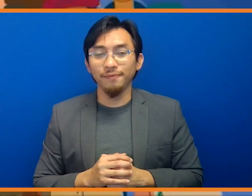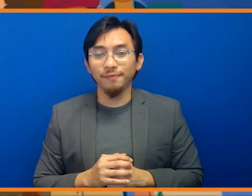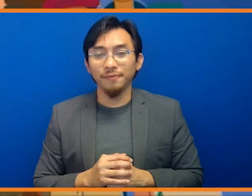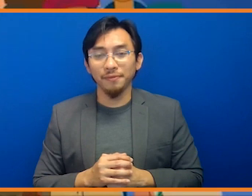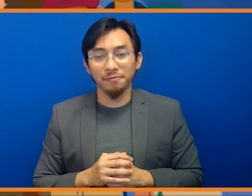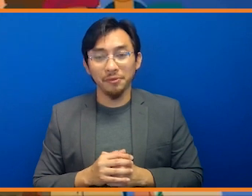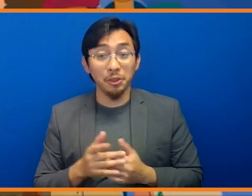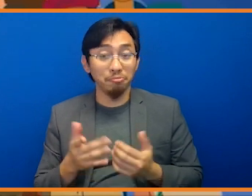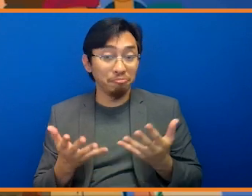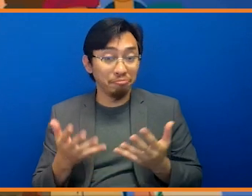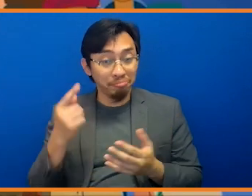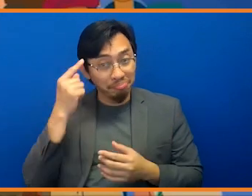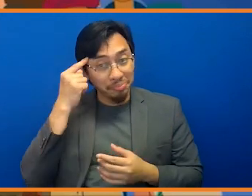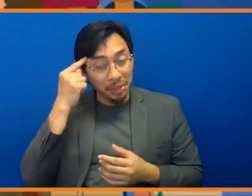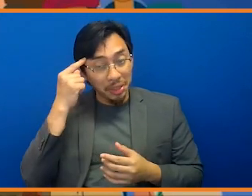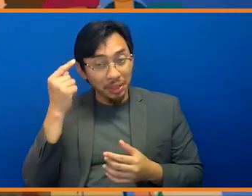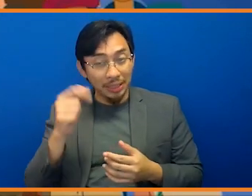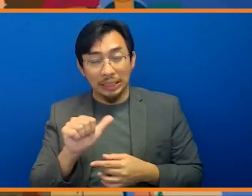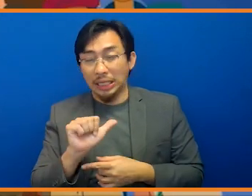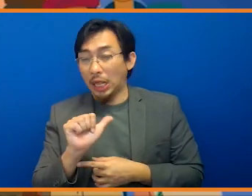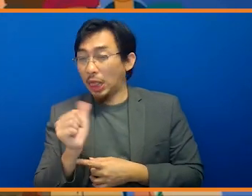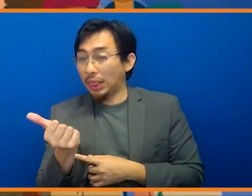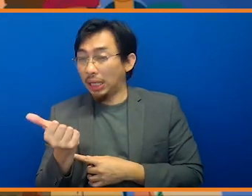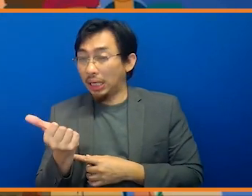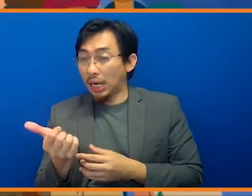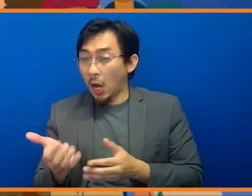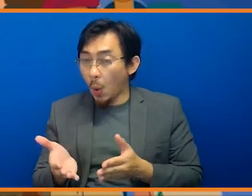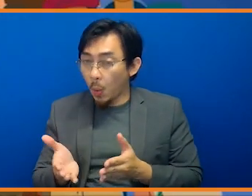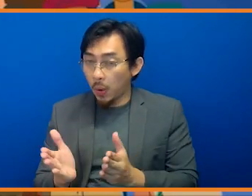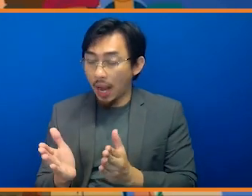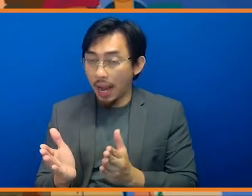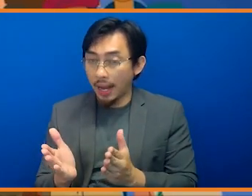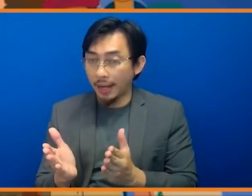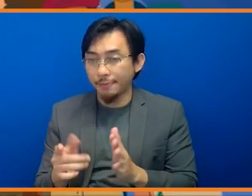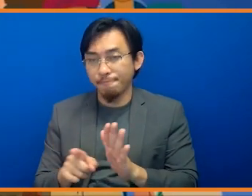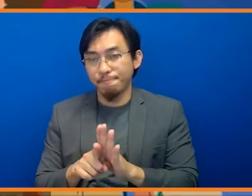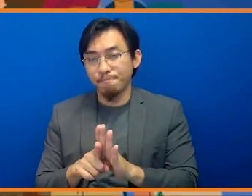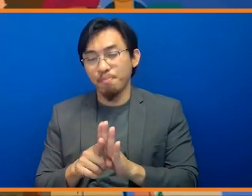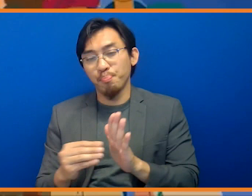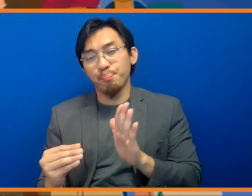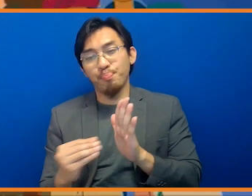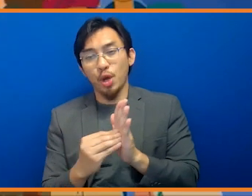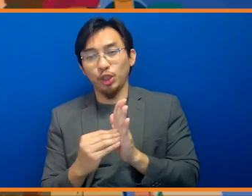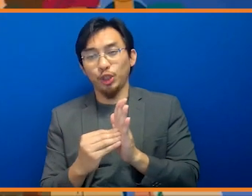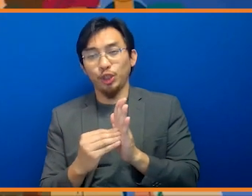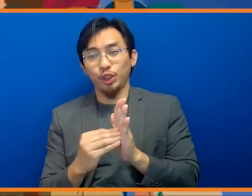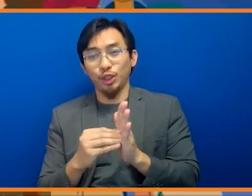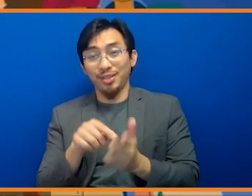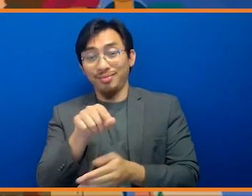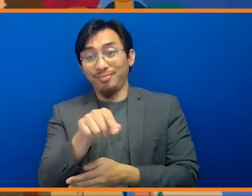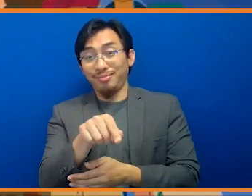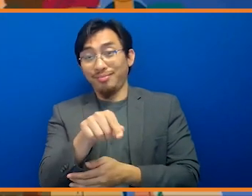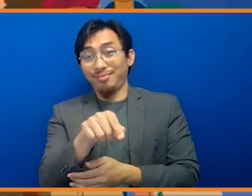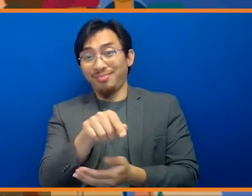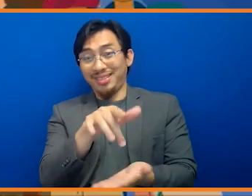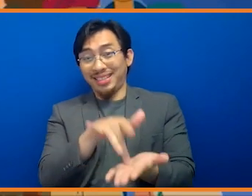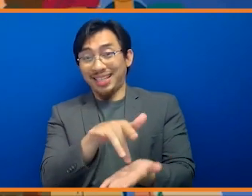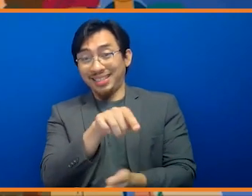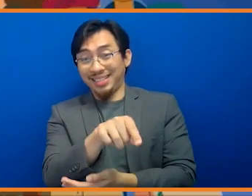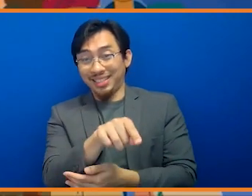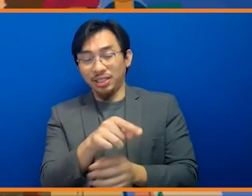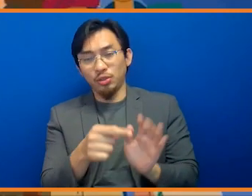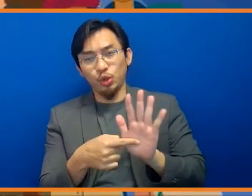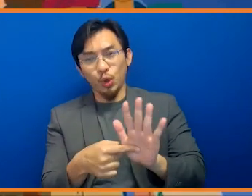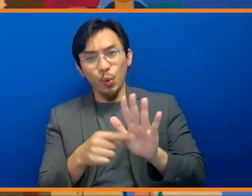You might think that there is another way, such as posting a signboard on the site to show the